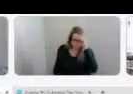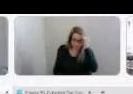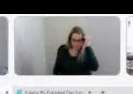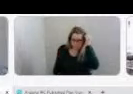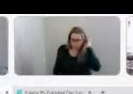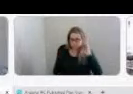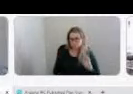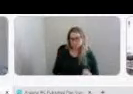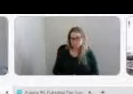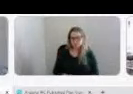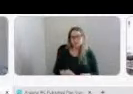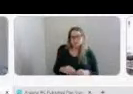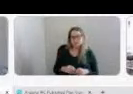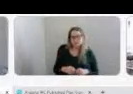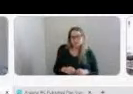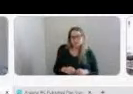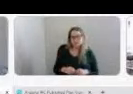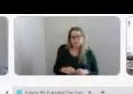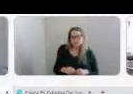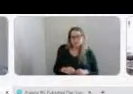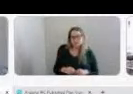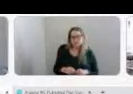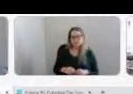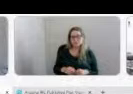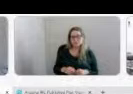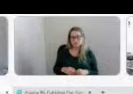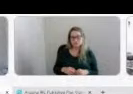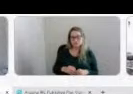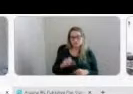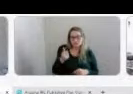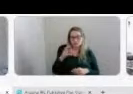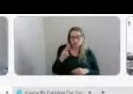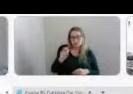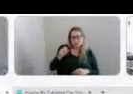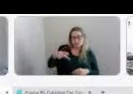today on the outline on the other maps